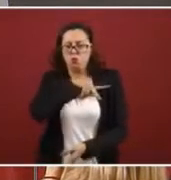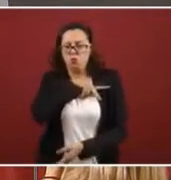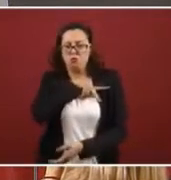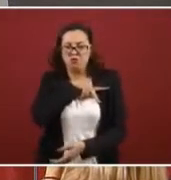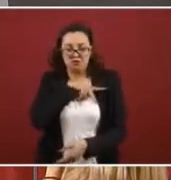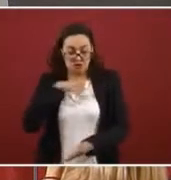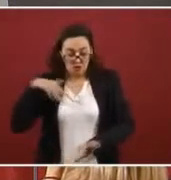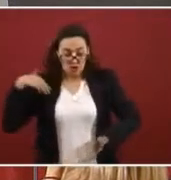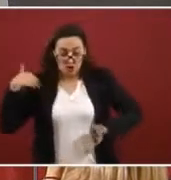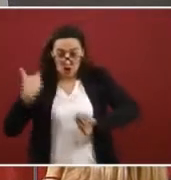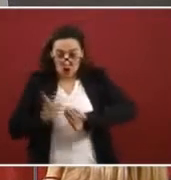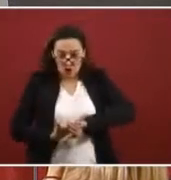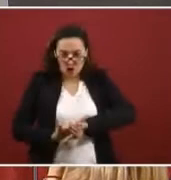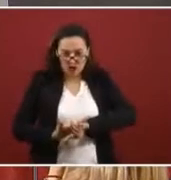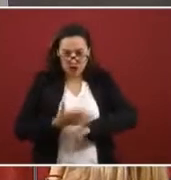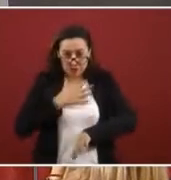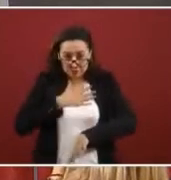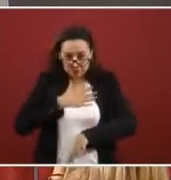I have in life,